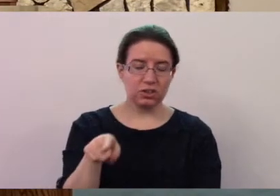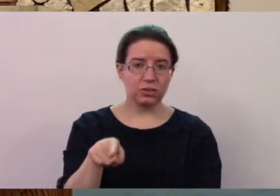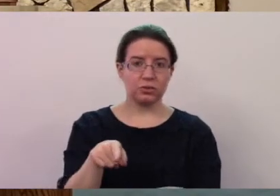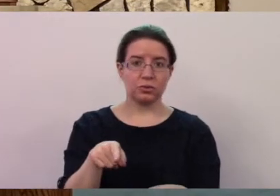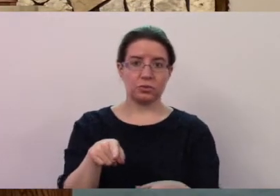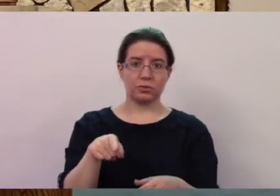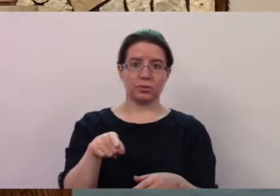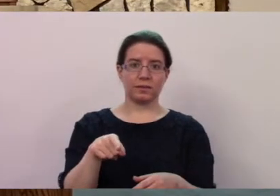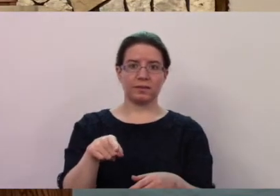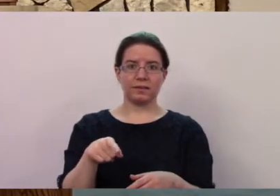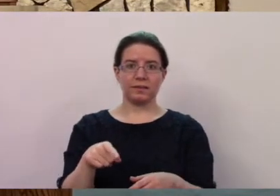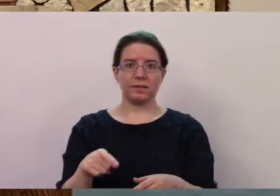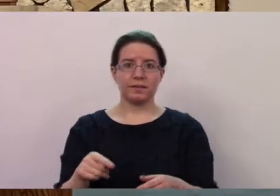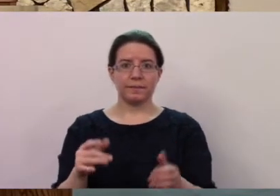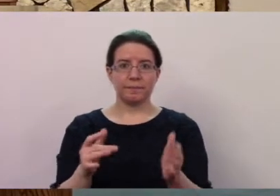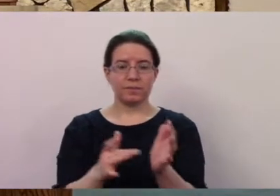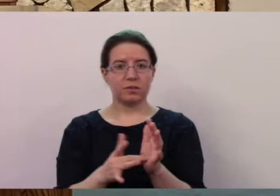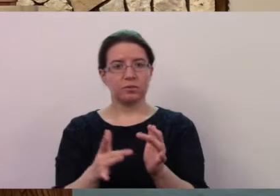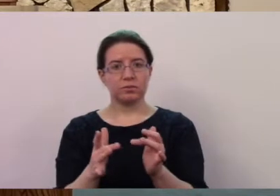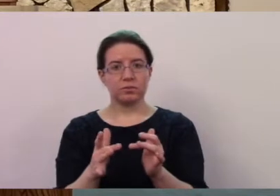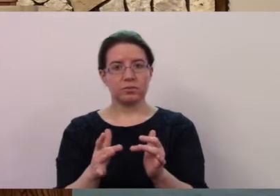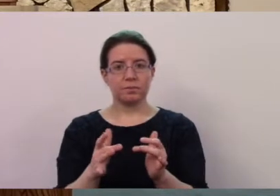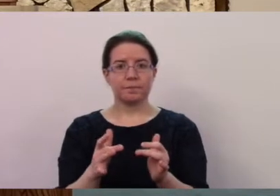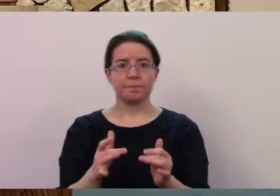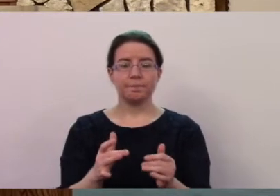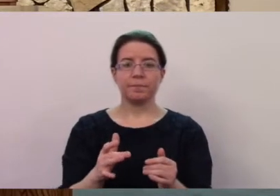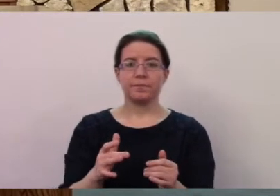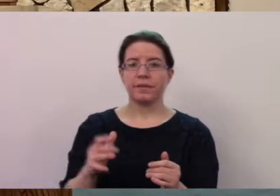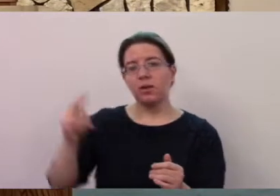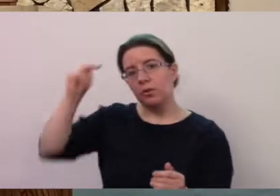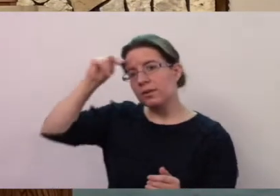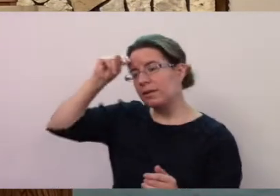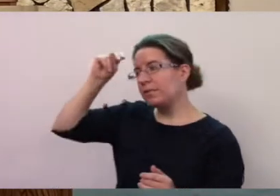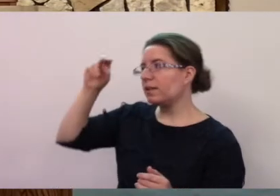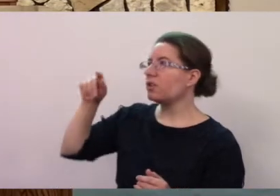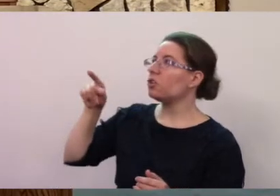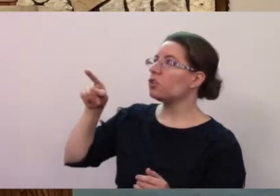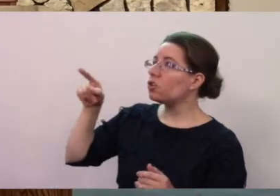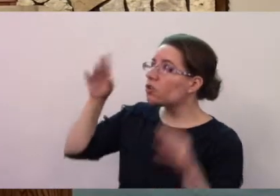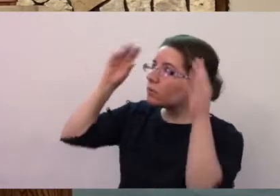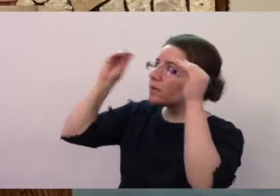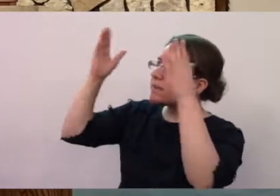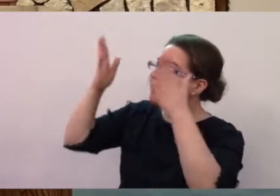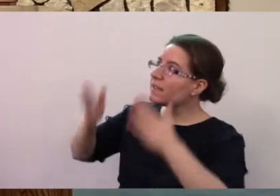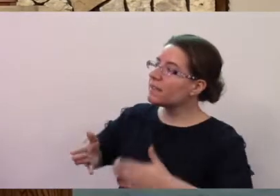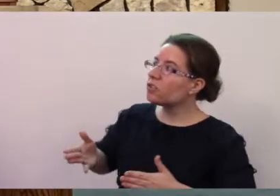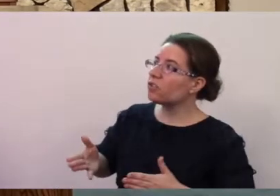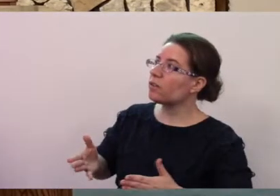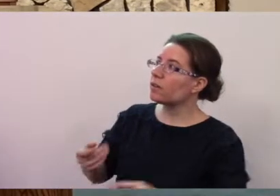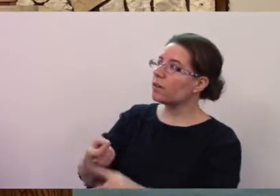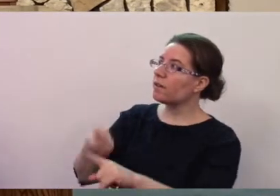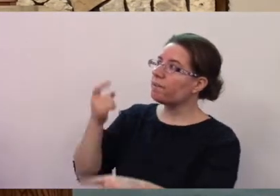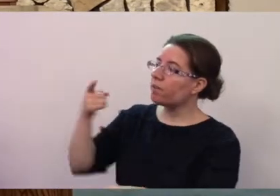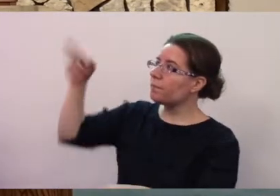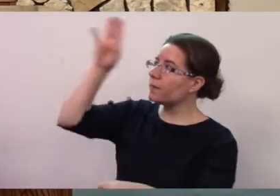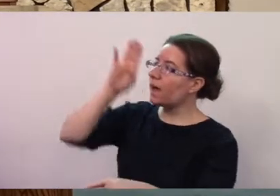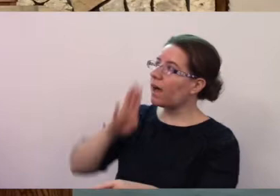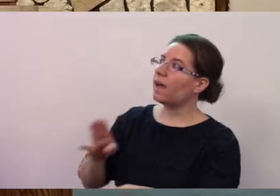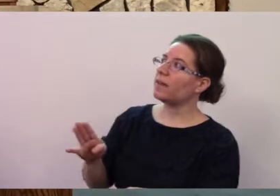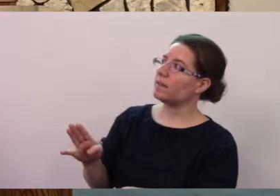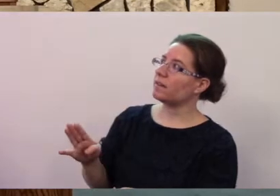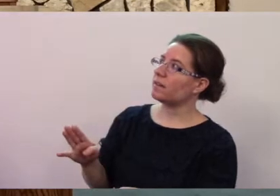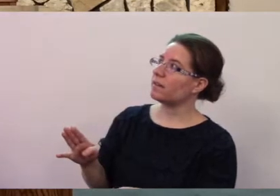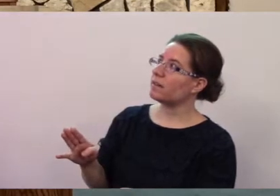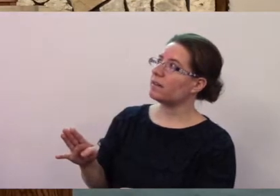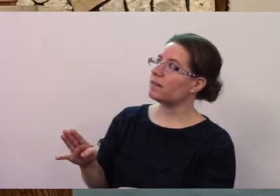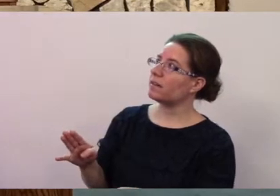Jesus answered and said unto Nicodemus, Nicodemus said, I know you're a teacher come from God, because nobody can do these miracles that you